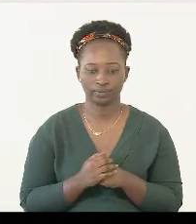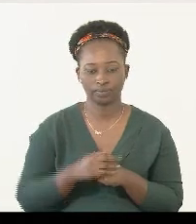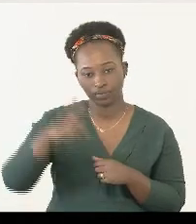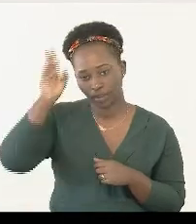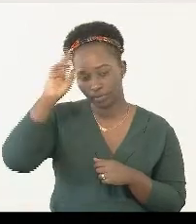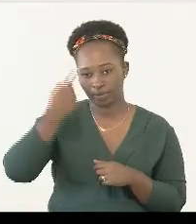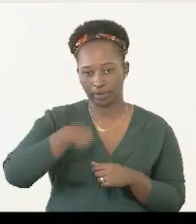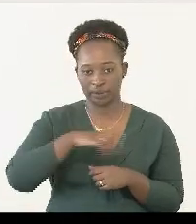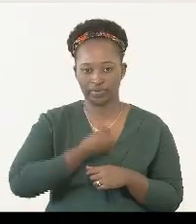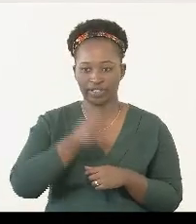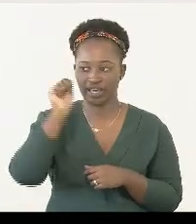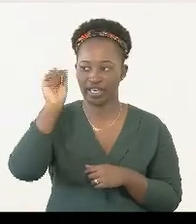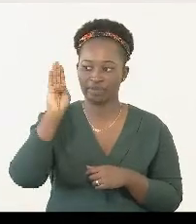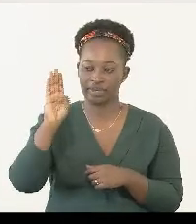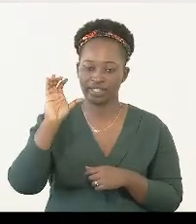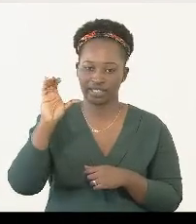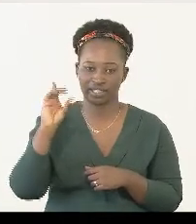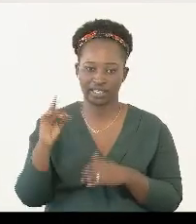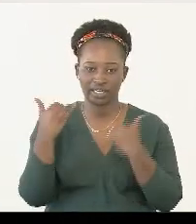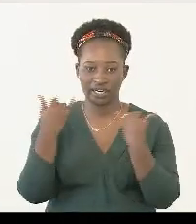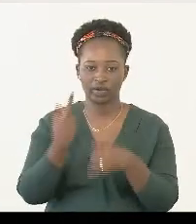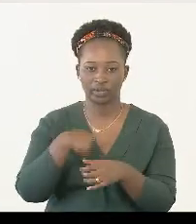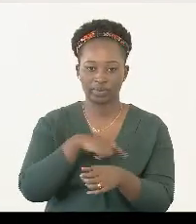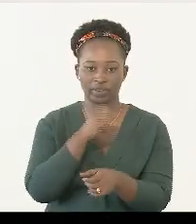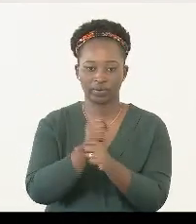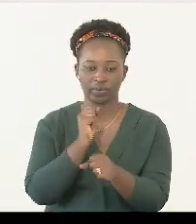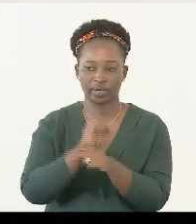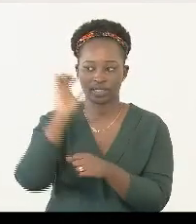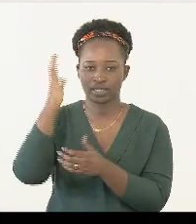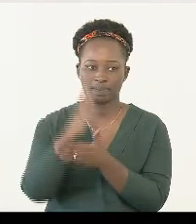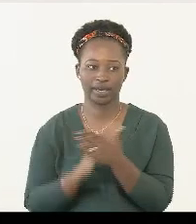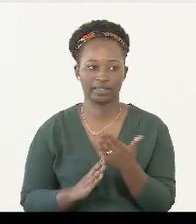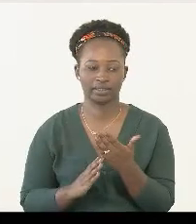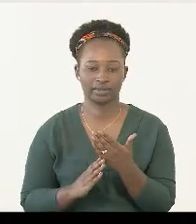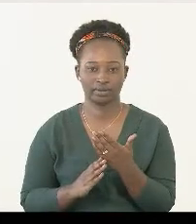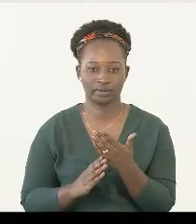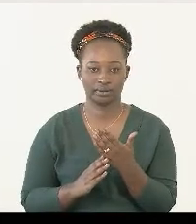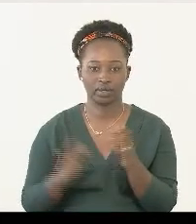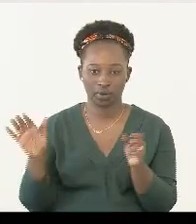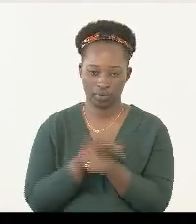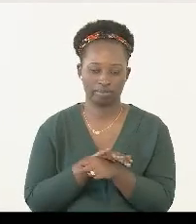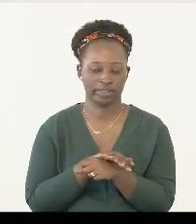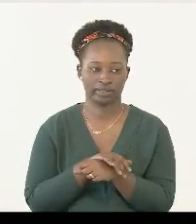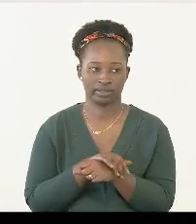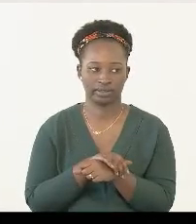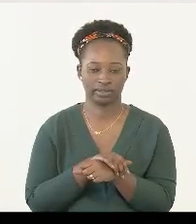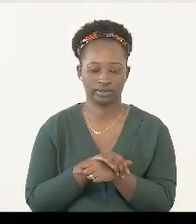Remember, we had A, B, C, D. Now we are doing the C part, the third component.